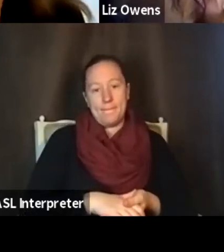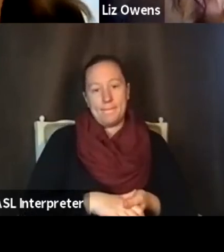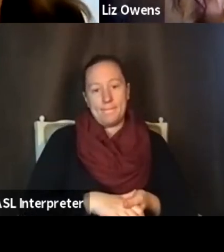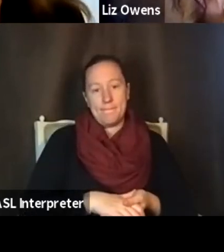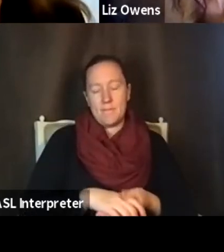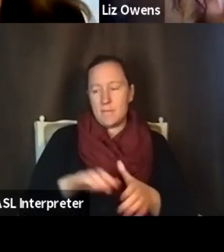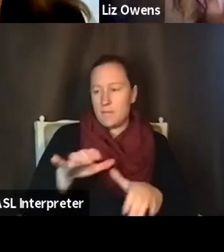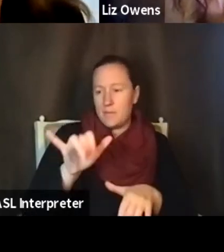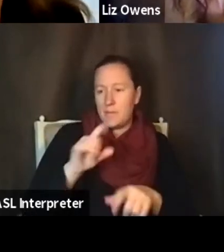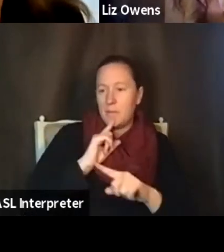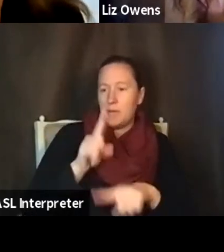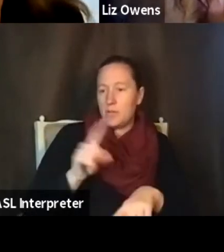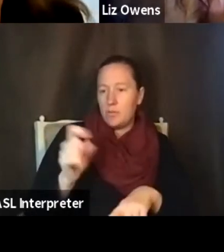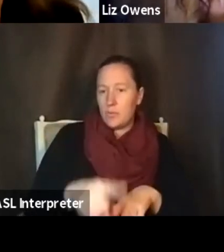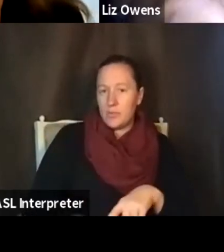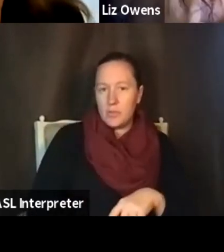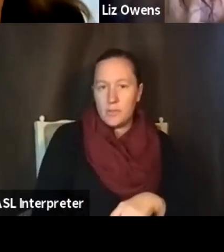Does that answer the question?